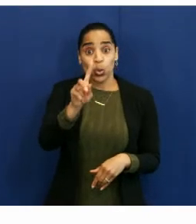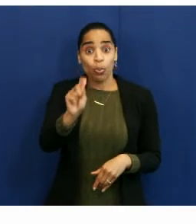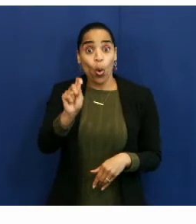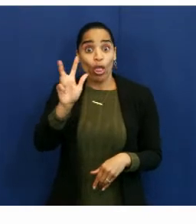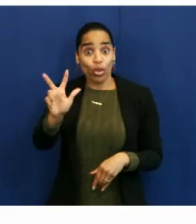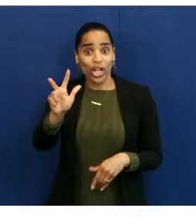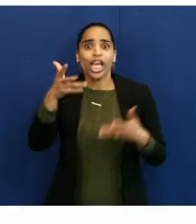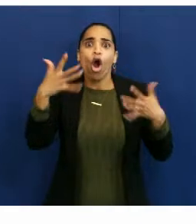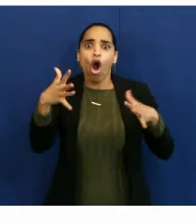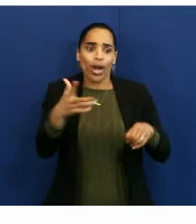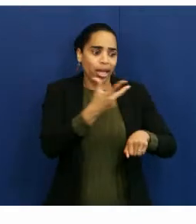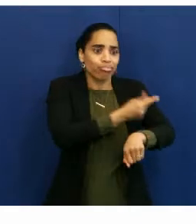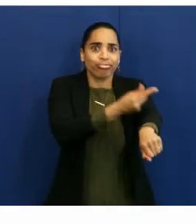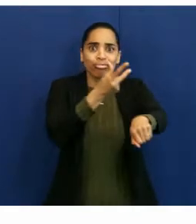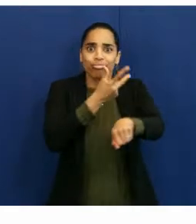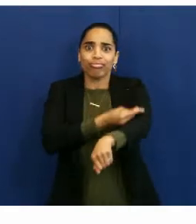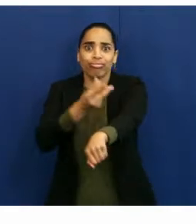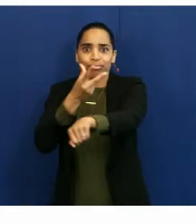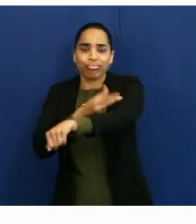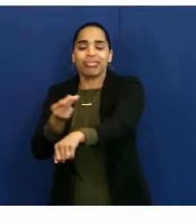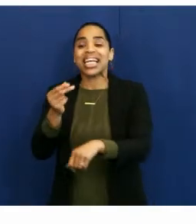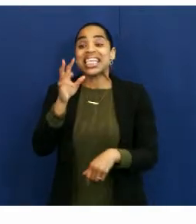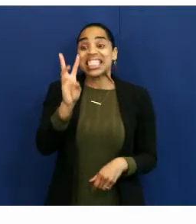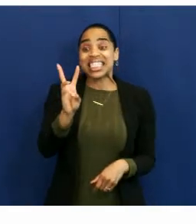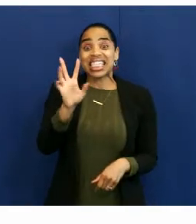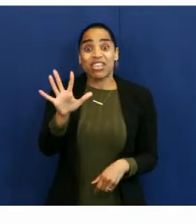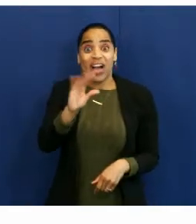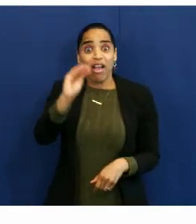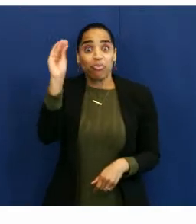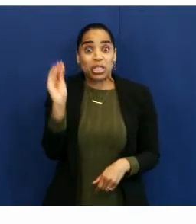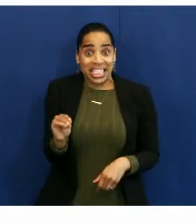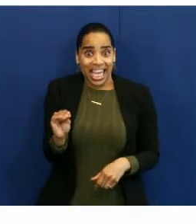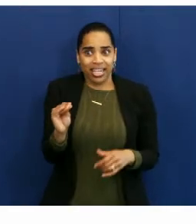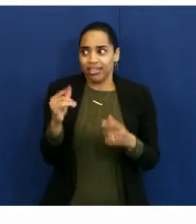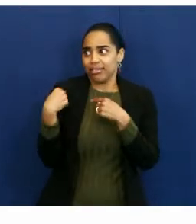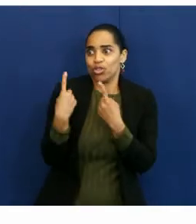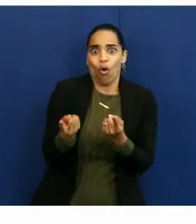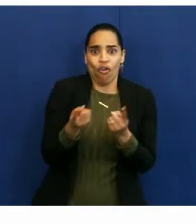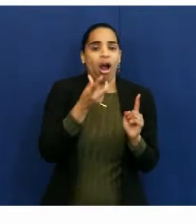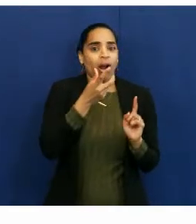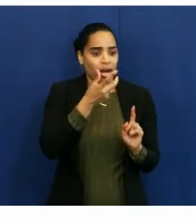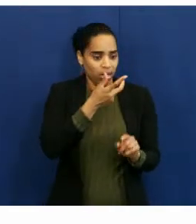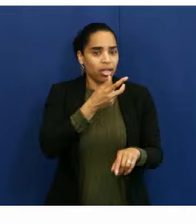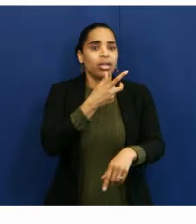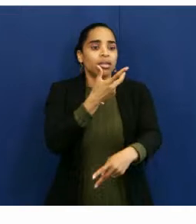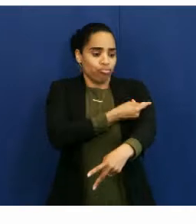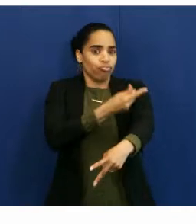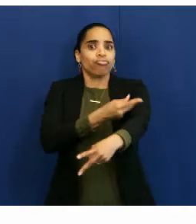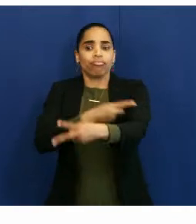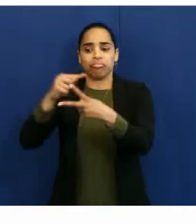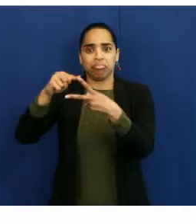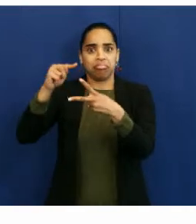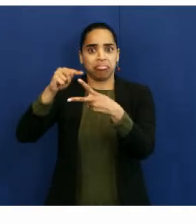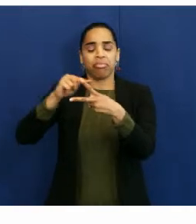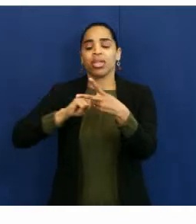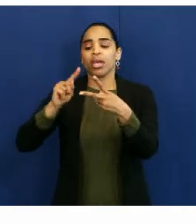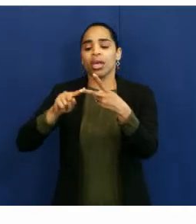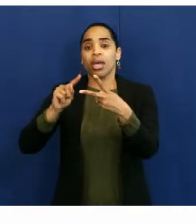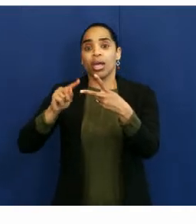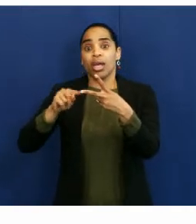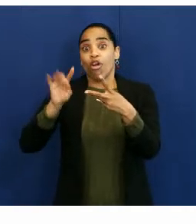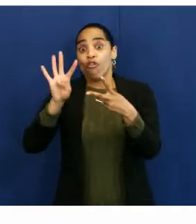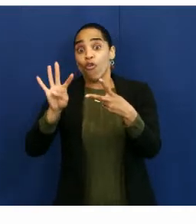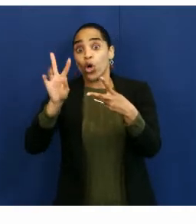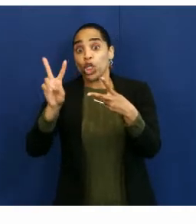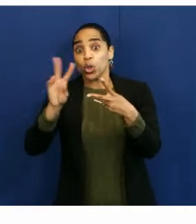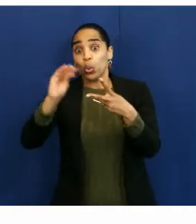doses administered. I alluded to 65% of the way towards our goal, with first dose more than 42% of